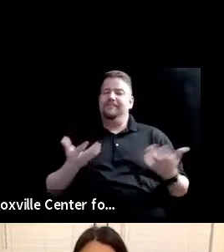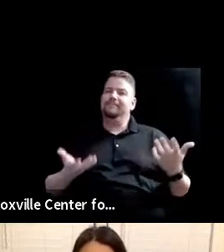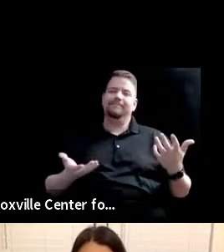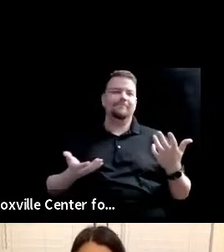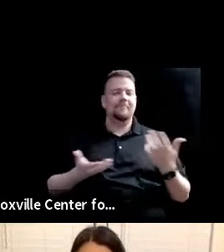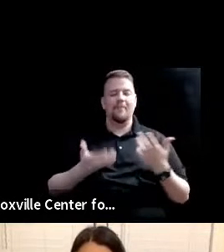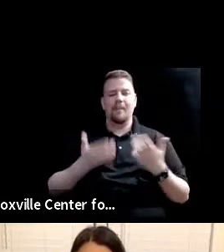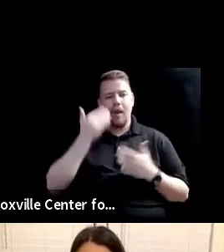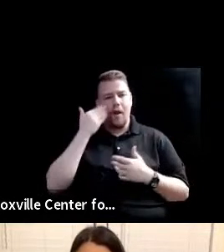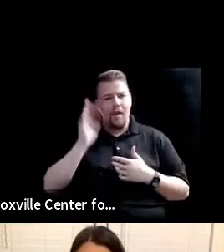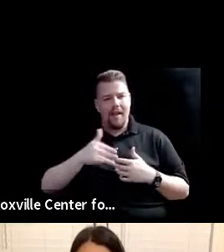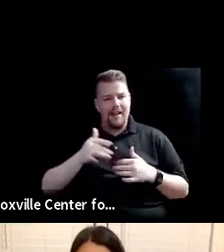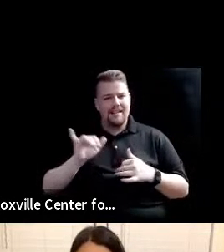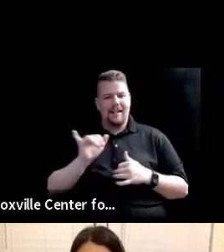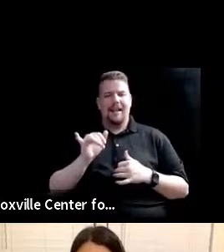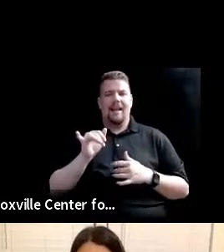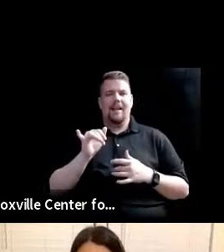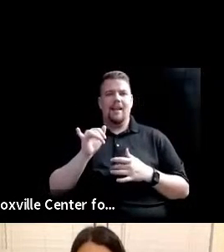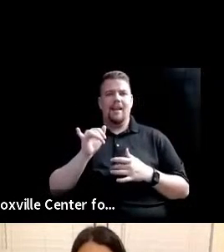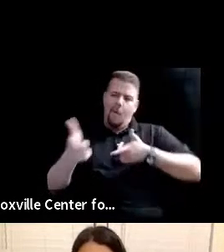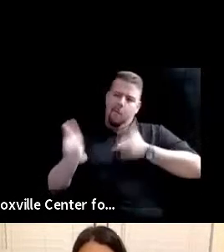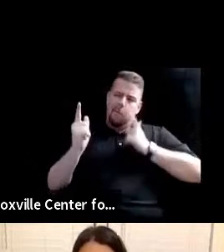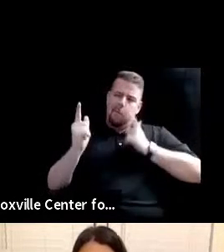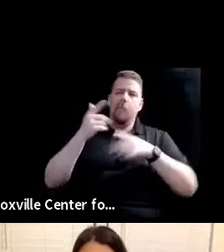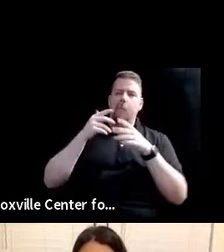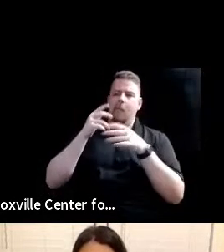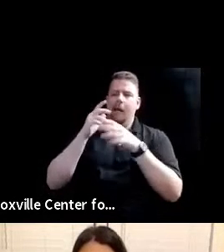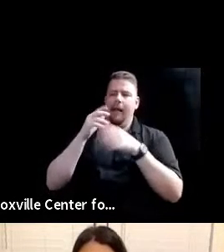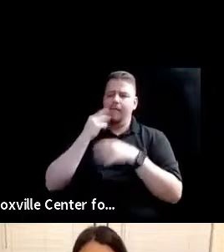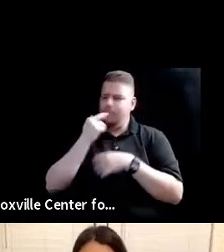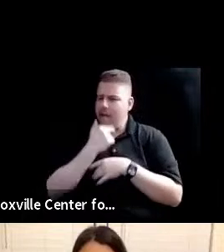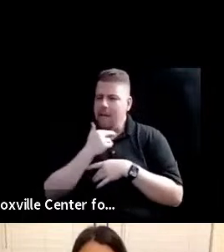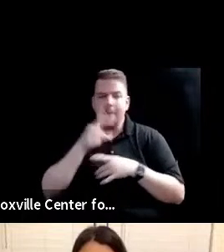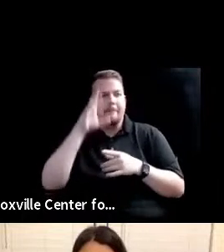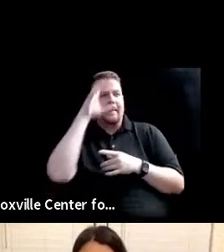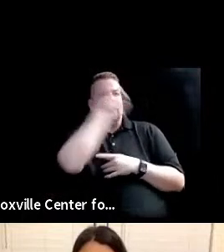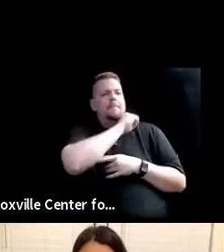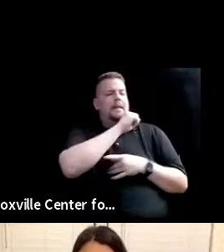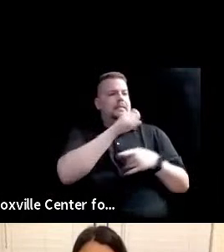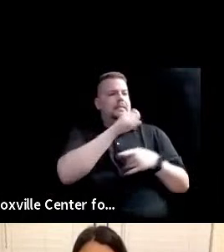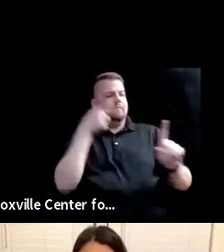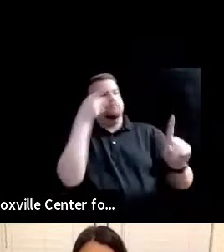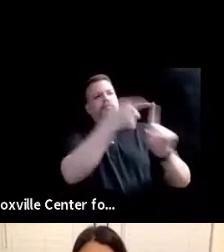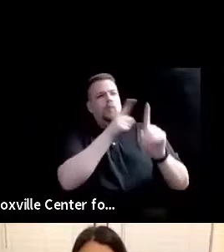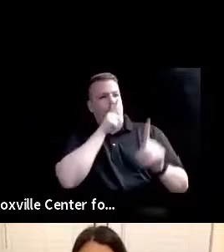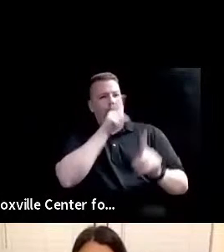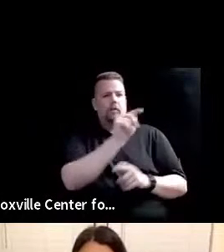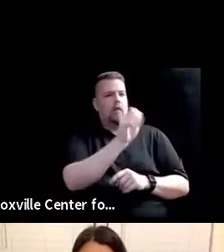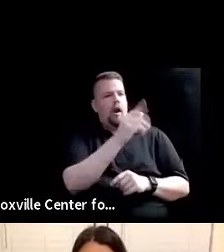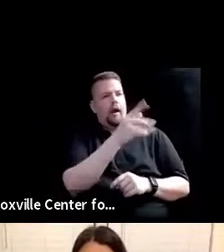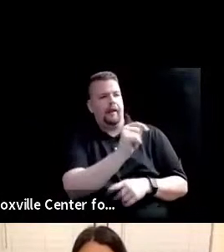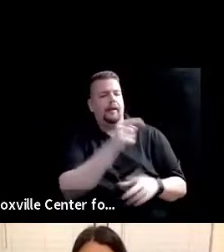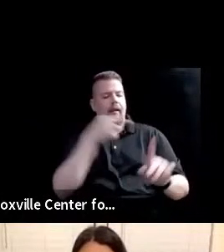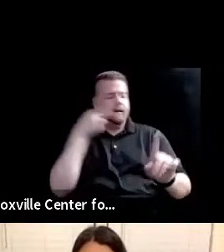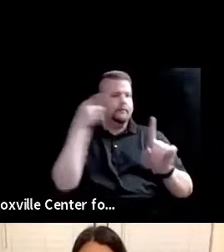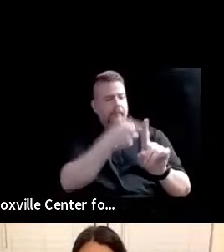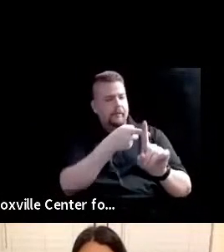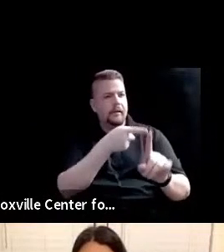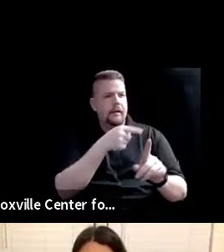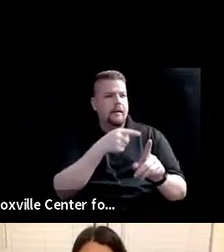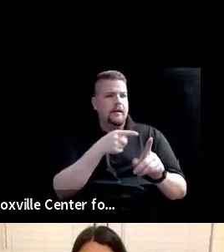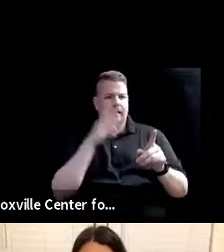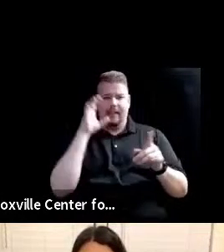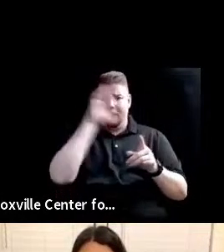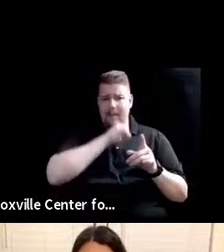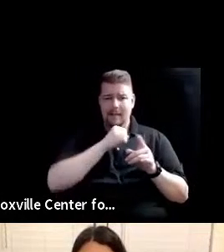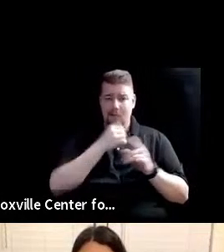it's almost like they're firing a cannon at the restaurants, but they're missing the entire, they may take out a tree, but they're missing the entire